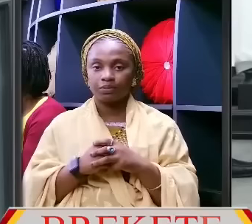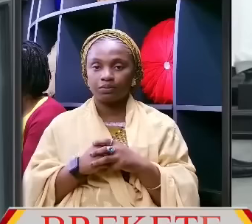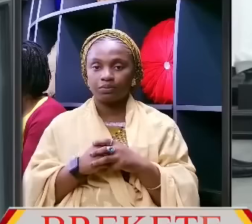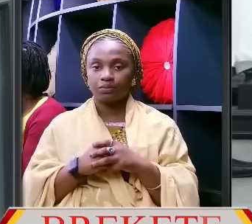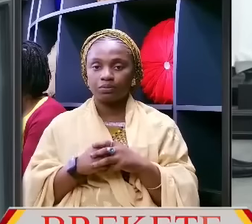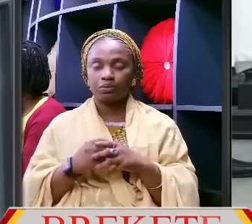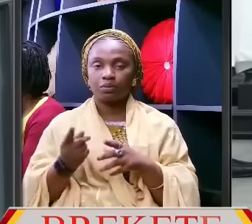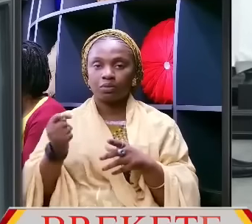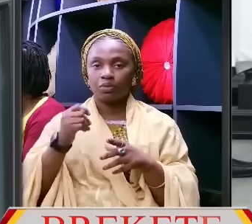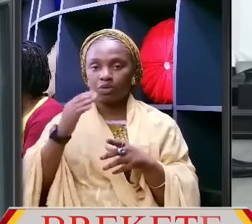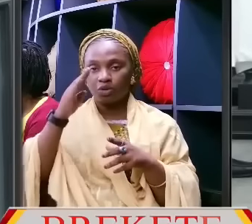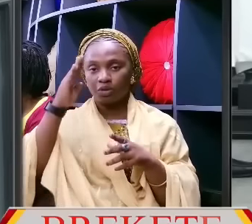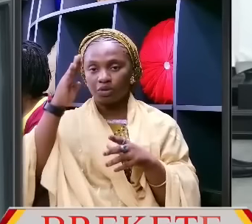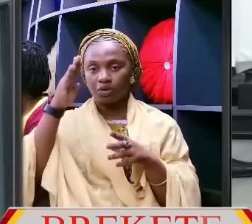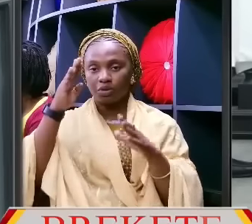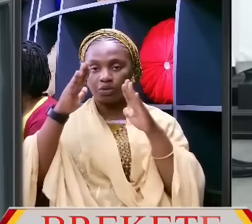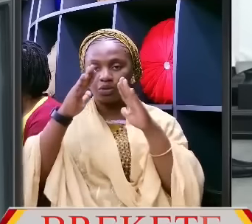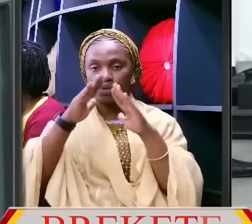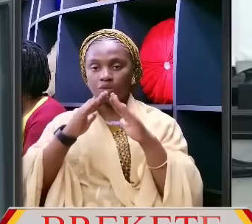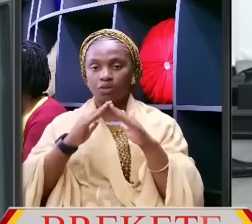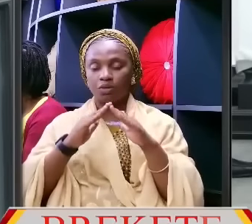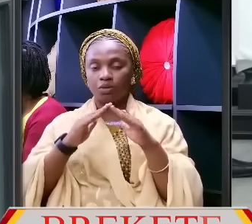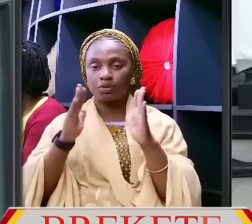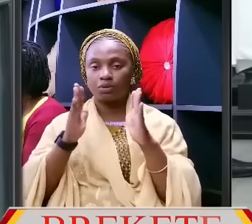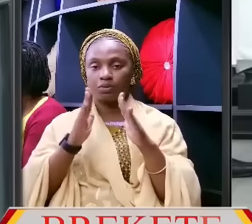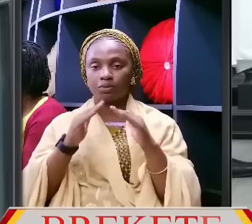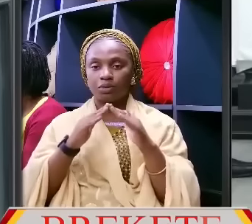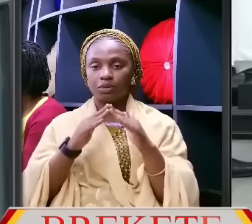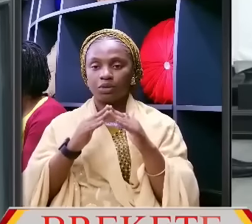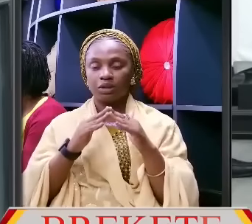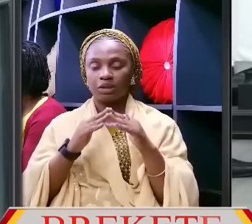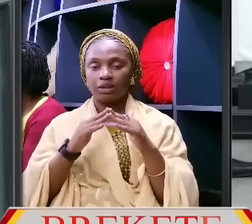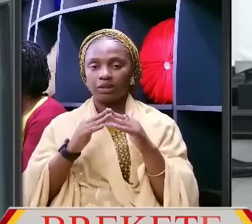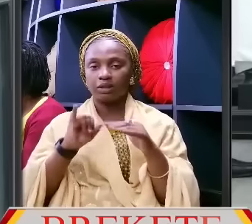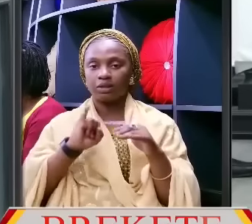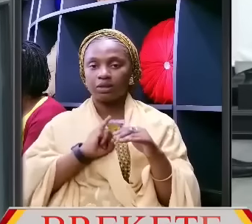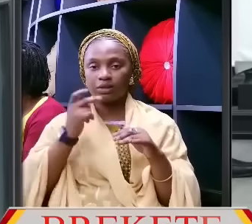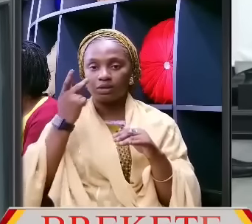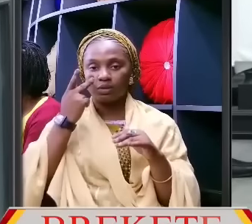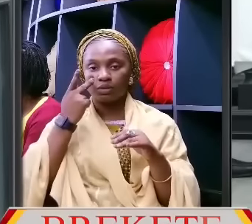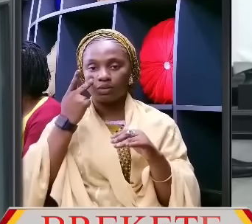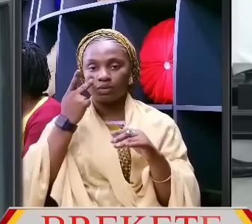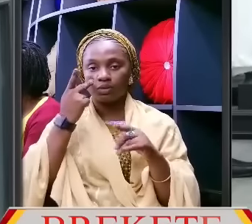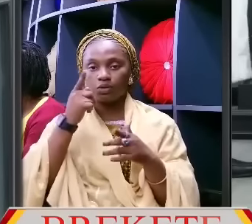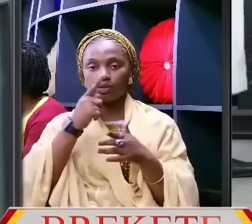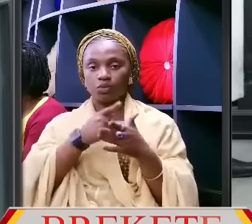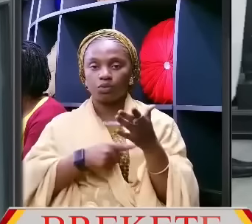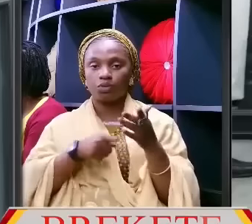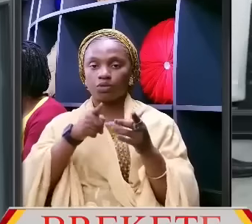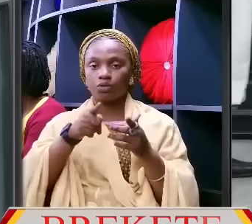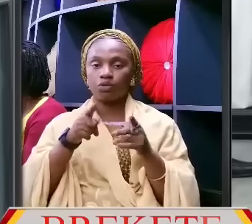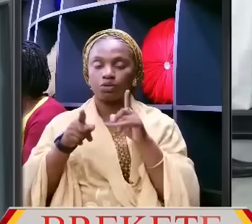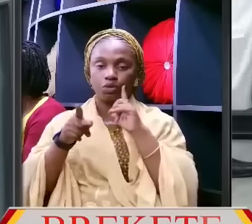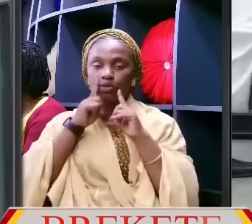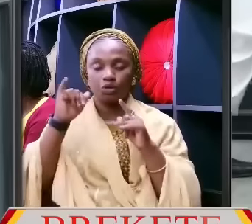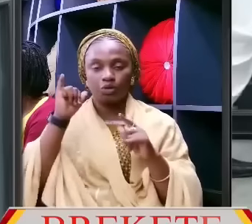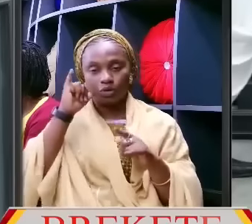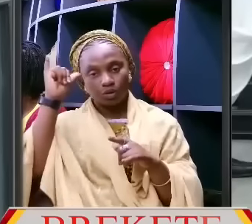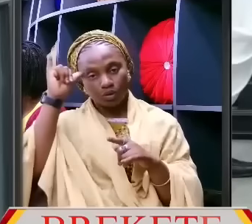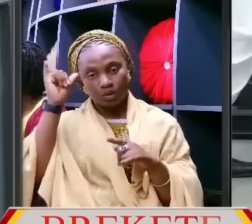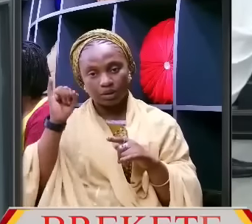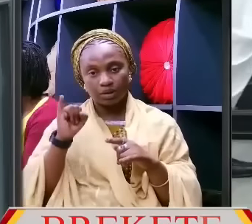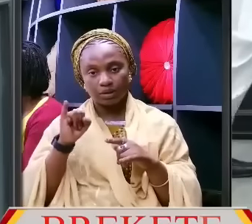The house matter, everything we were talking here yesterday, I watched everything. You watch him? But the way where he became with the bad at the